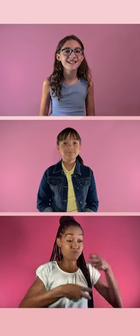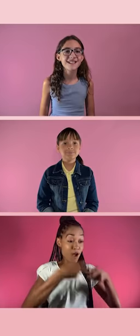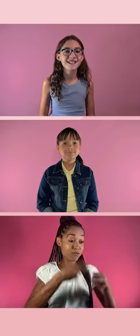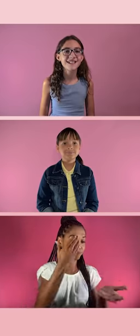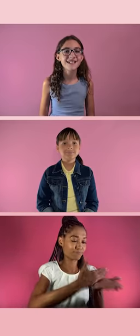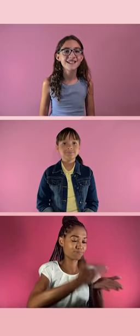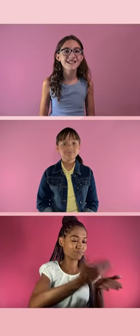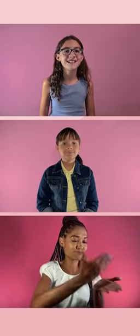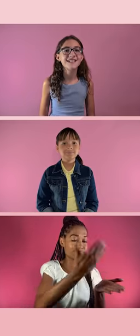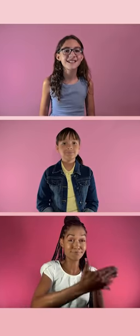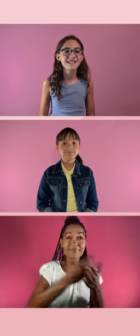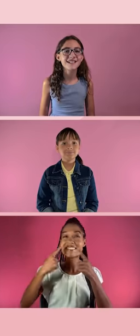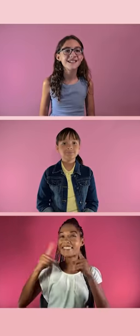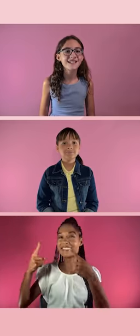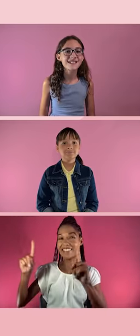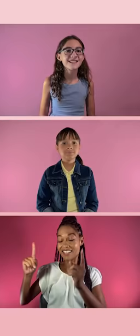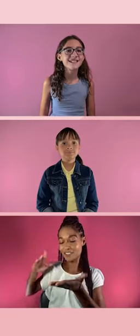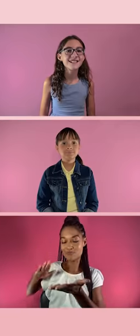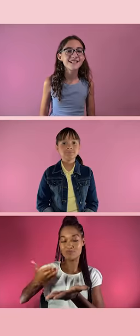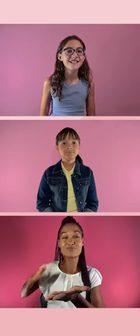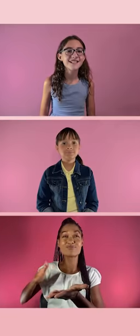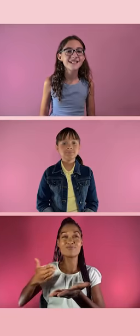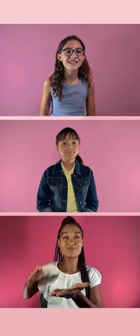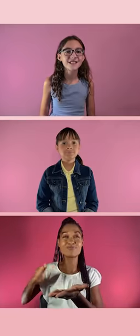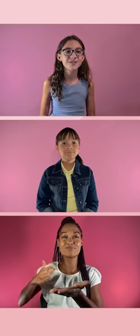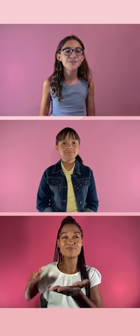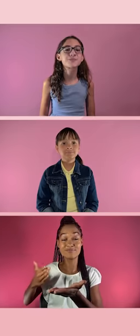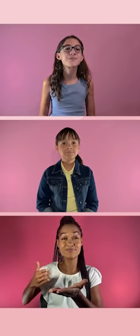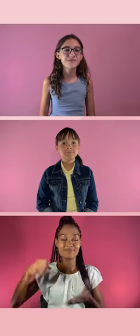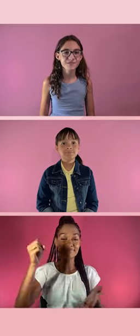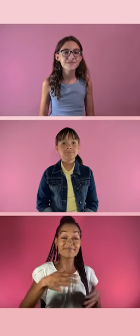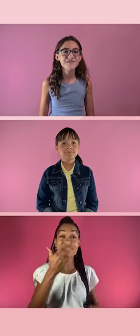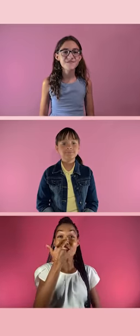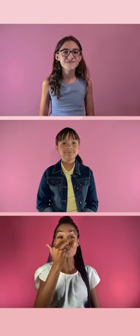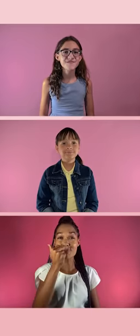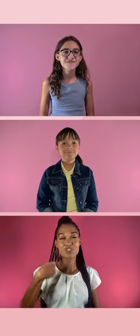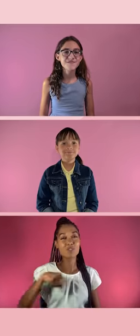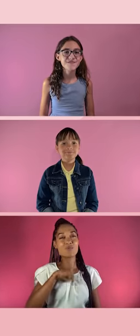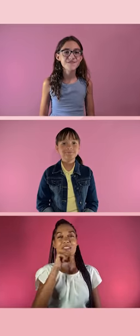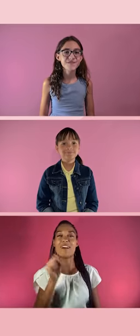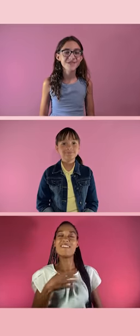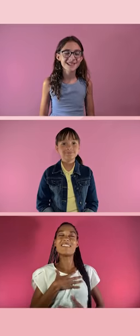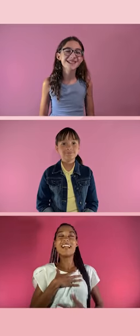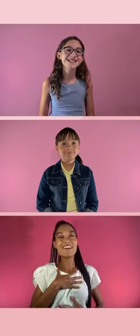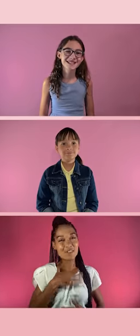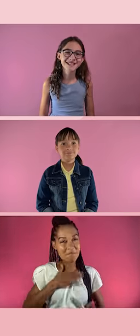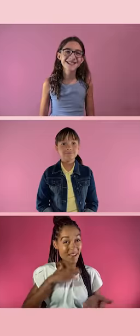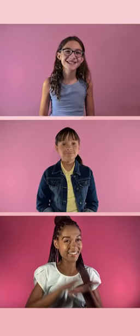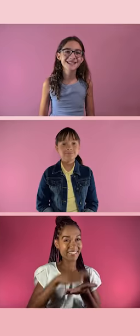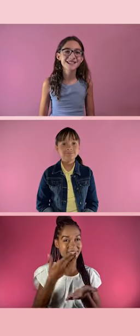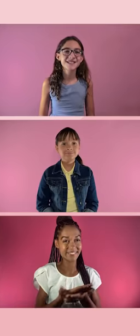because you have to chop and mince those problems and sauté every success. Add a dash of good humor. We love to laugh in my